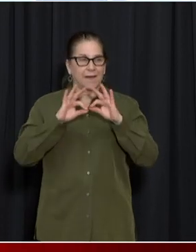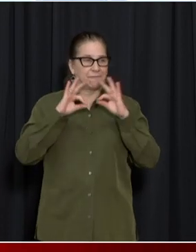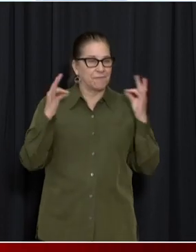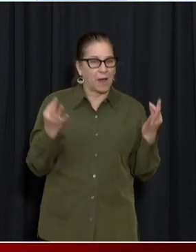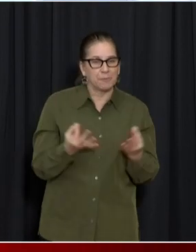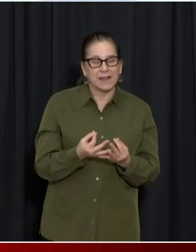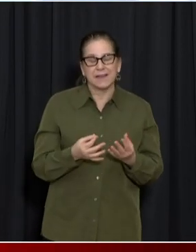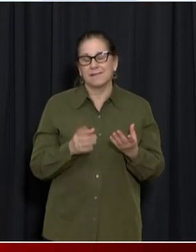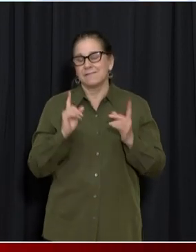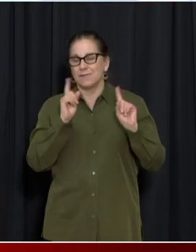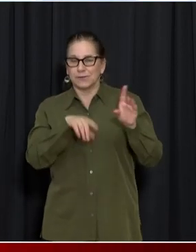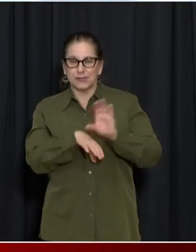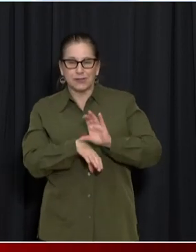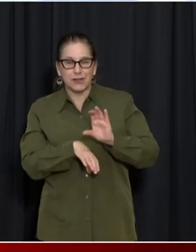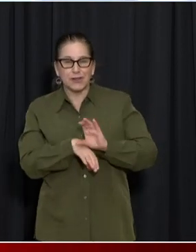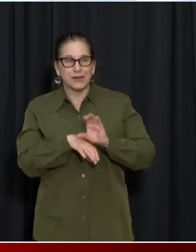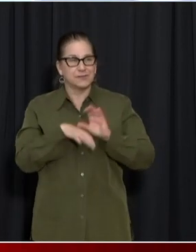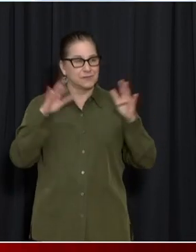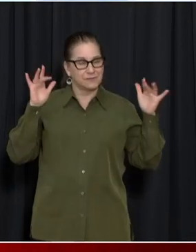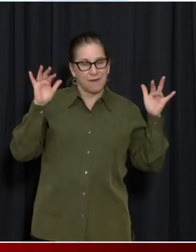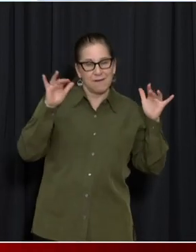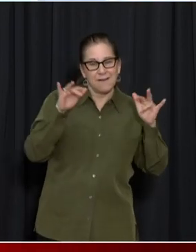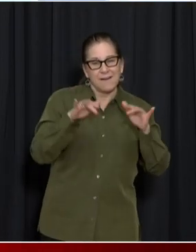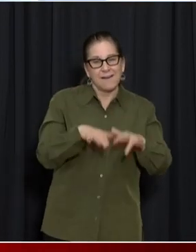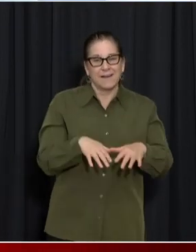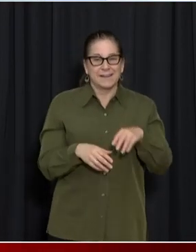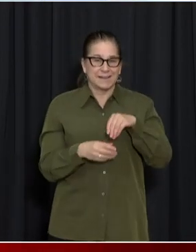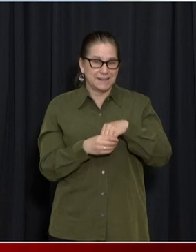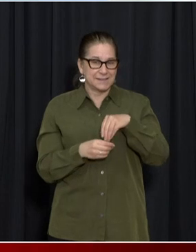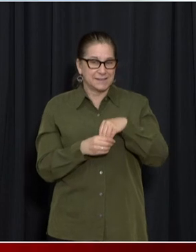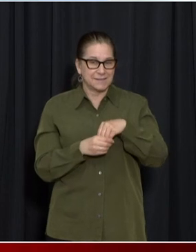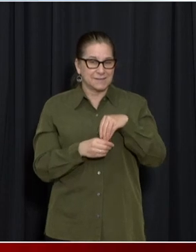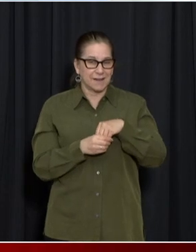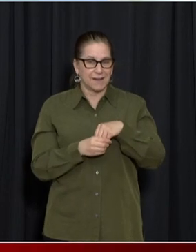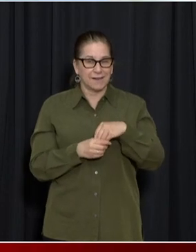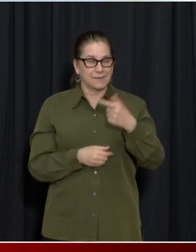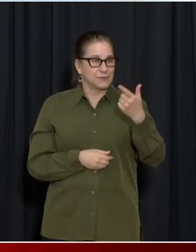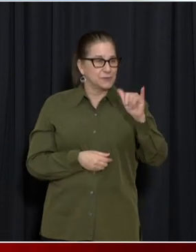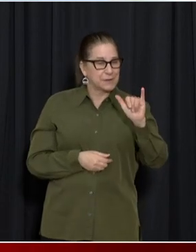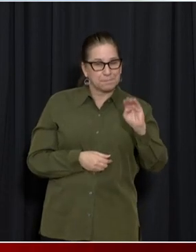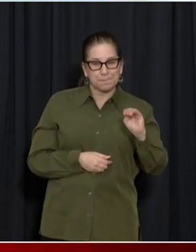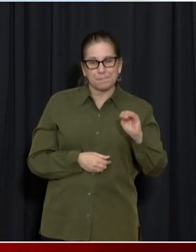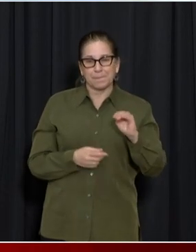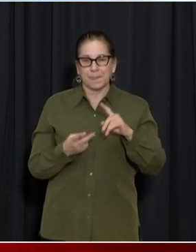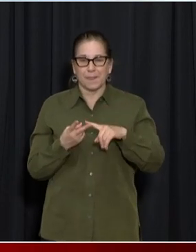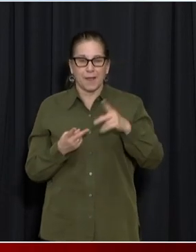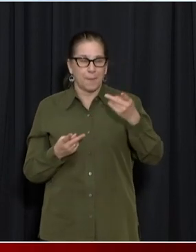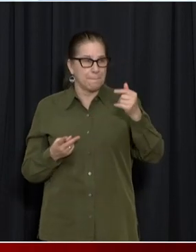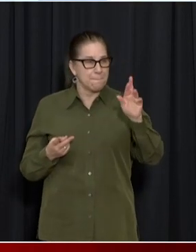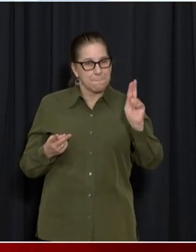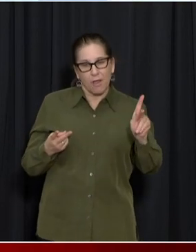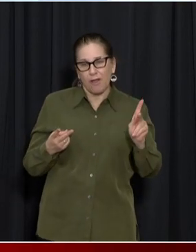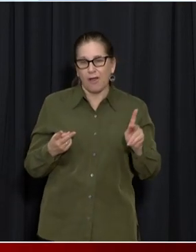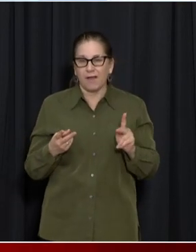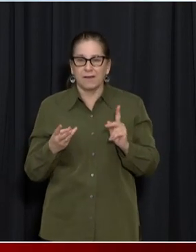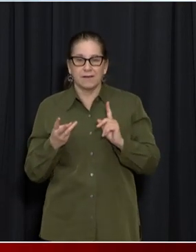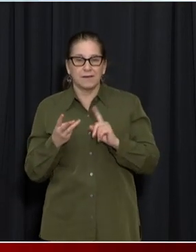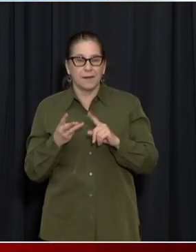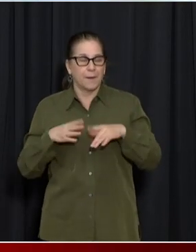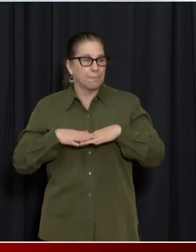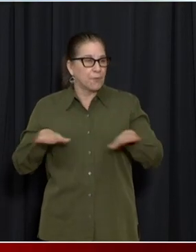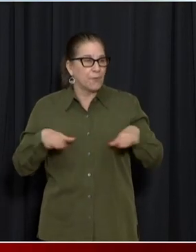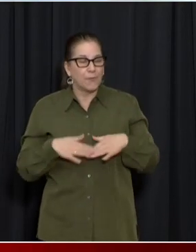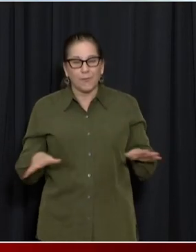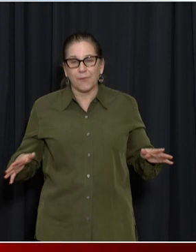gatherings, indoor venues, gyms, parks, and pools. In Stage 1, the recommendation is